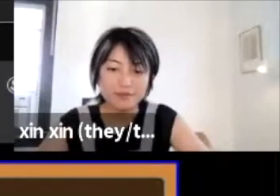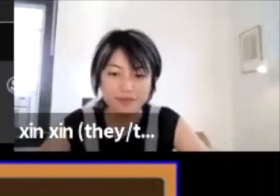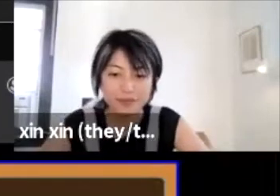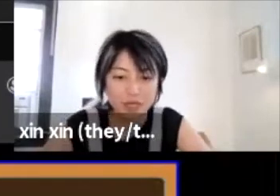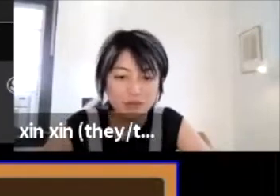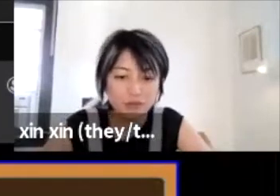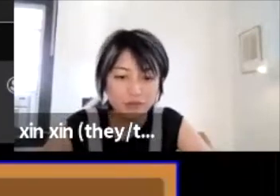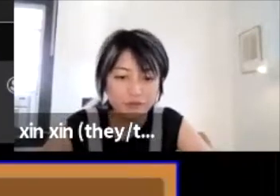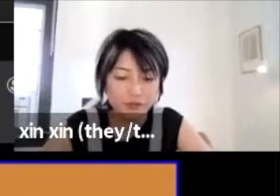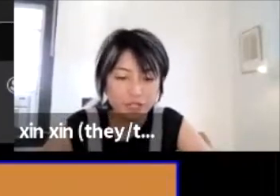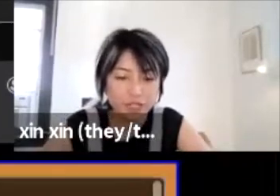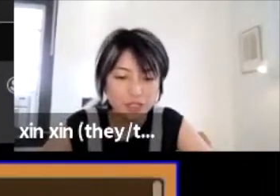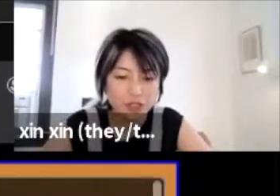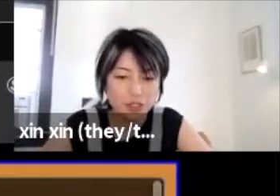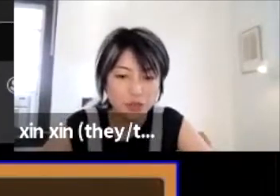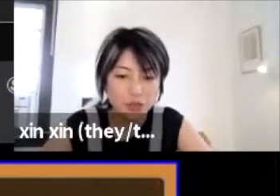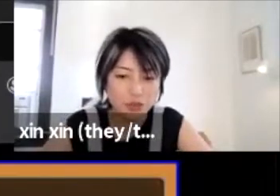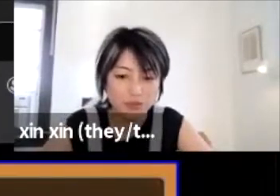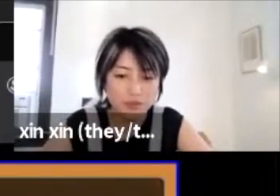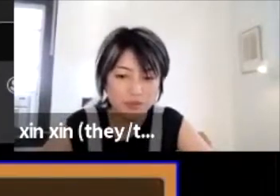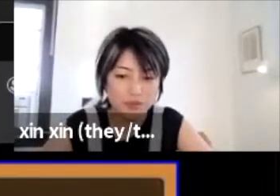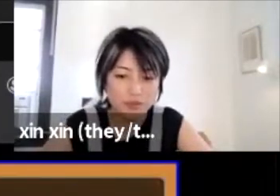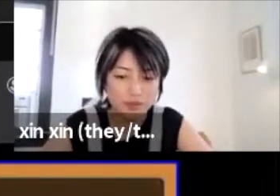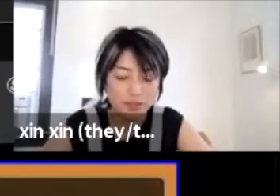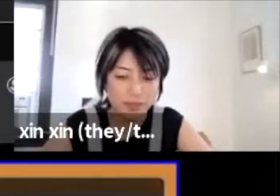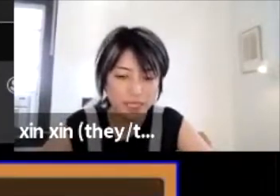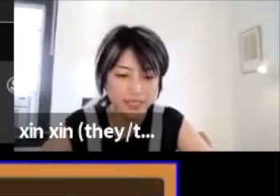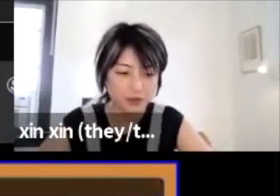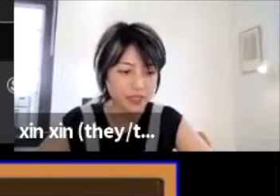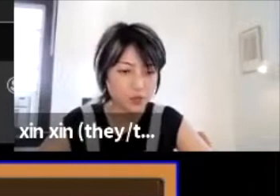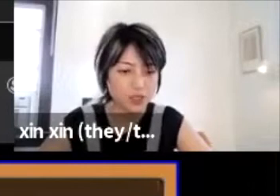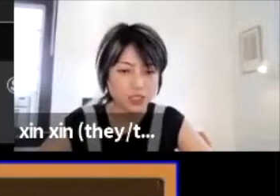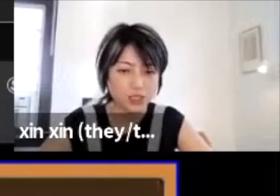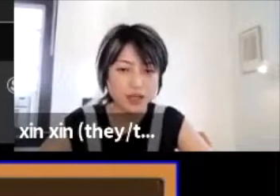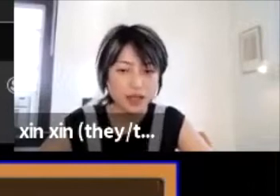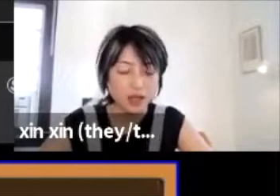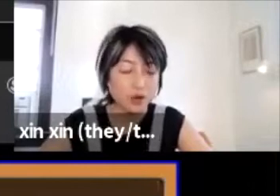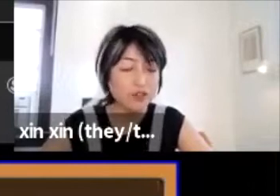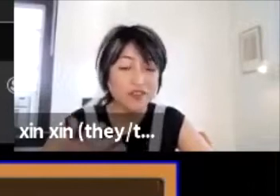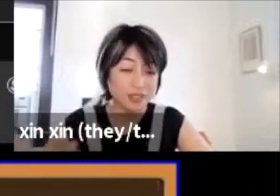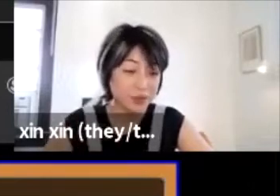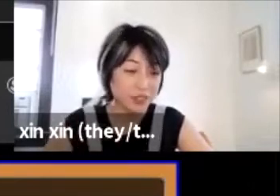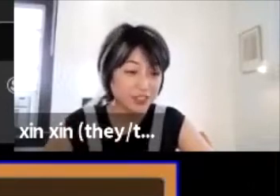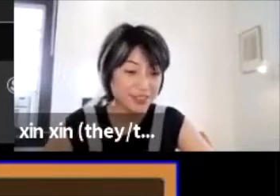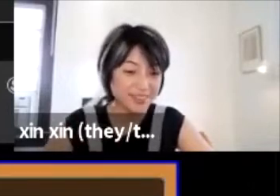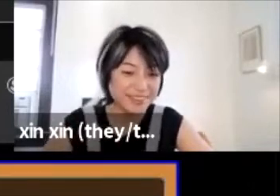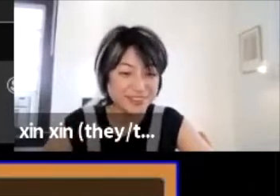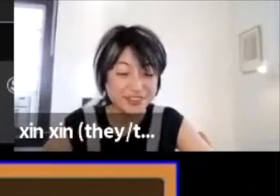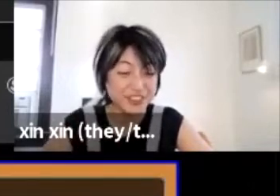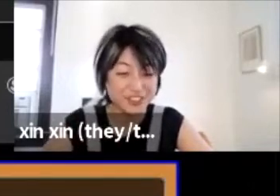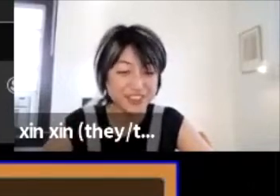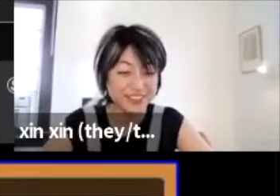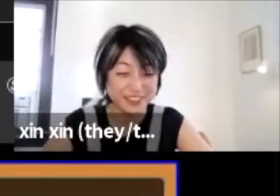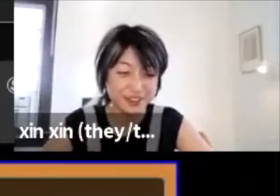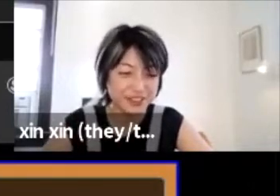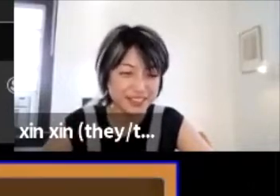yeah, feel free to begin answering this question, or if you have a better question, feel free